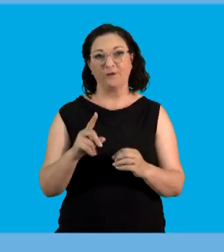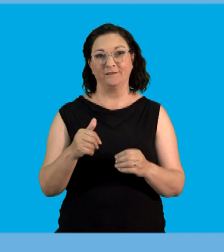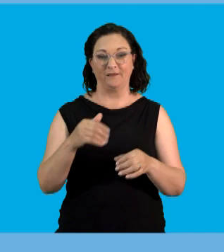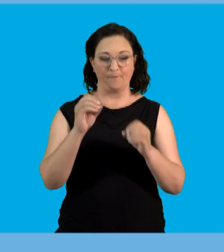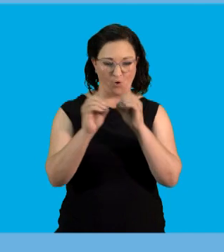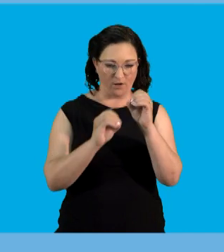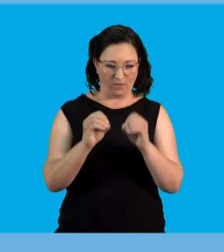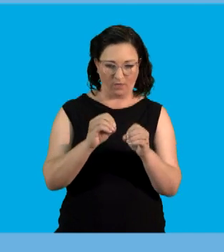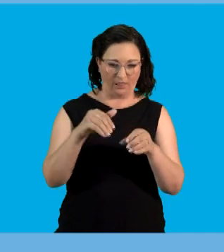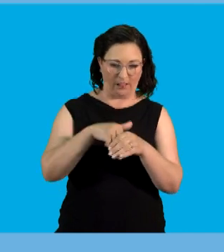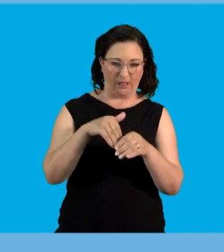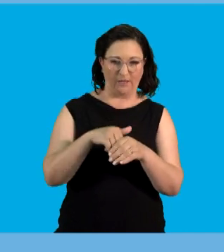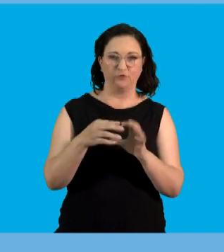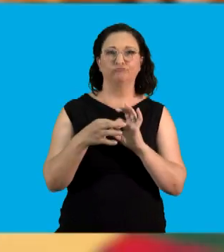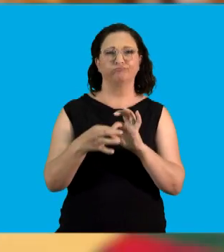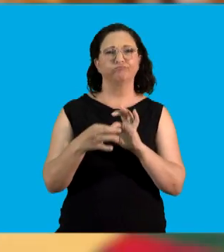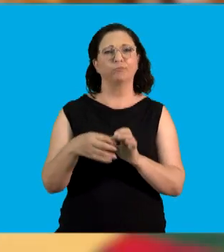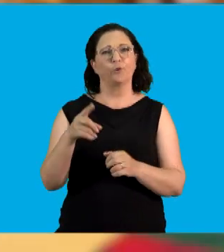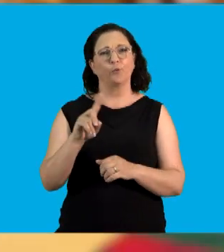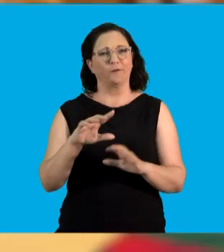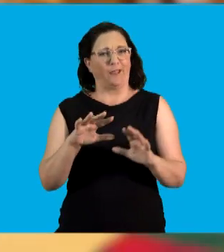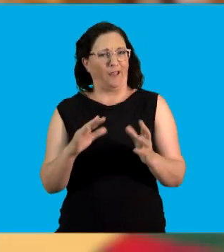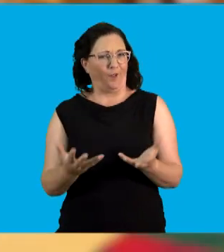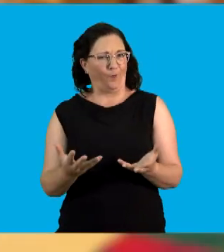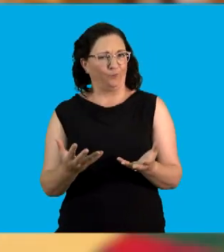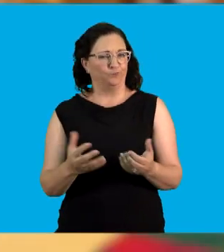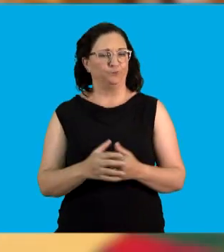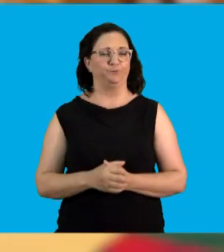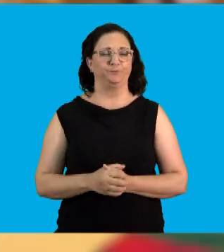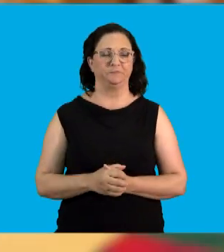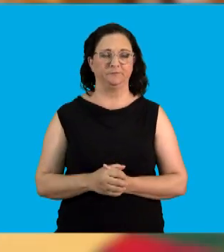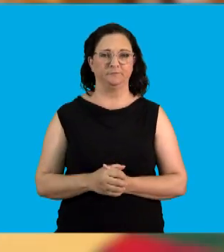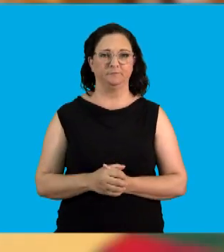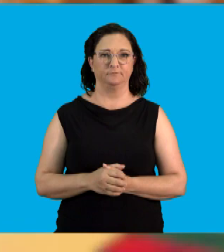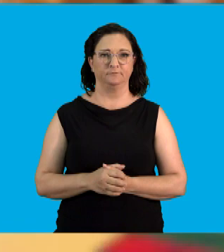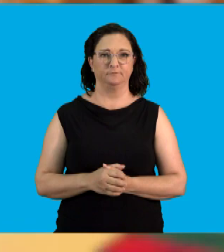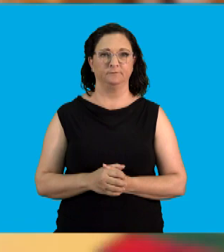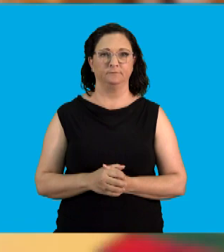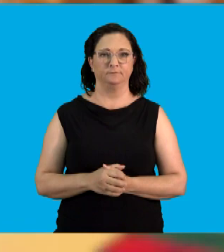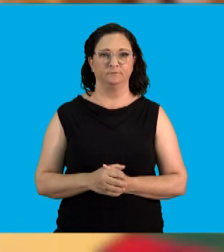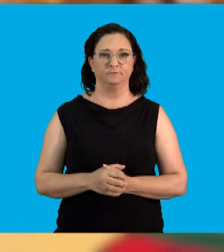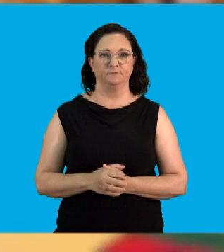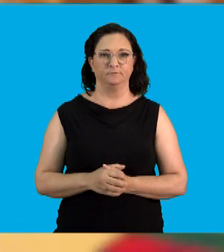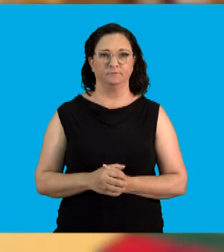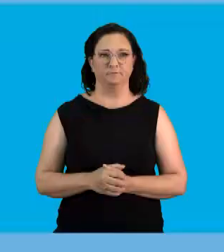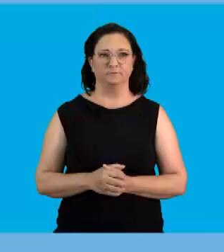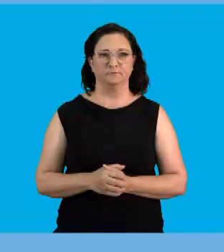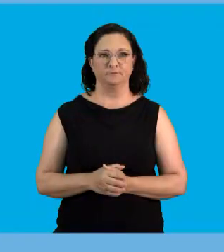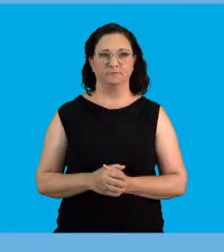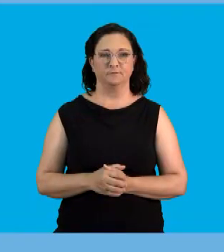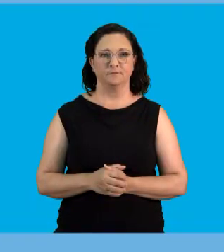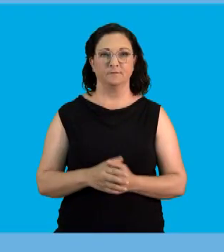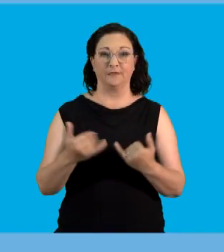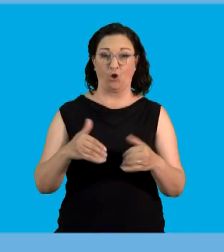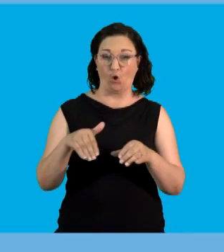and the particle model of matter. How does that relate to the particle model of matter? So to start, we need to